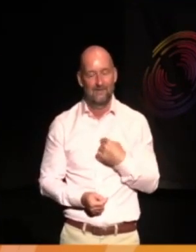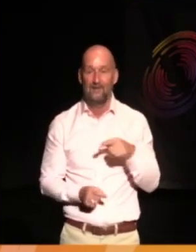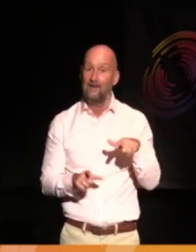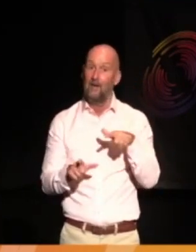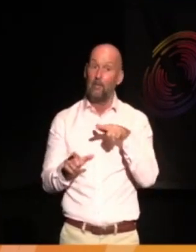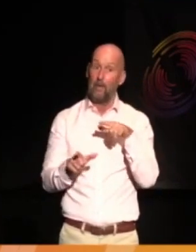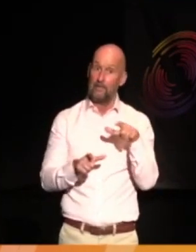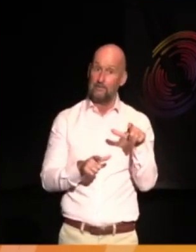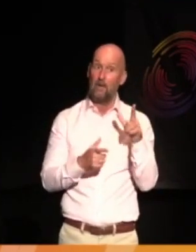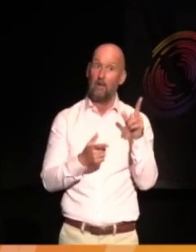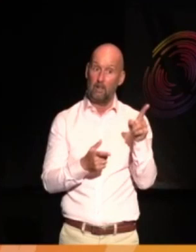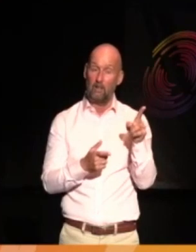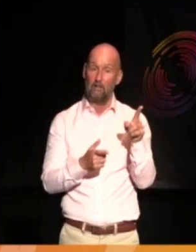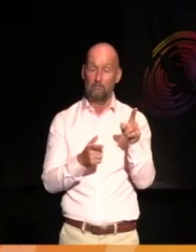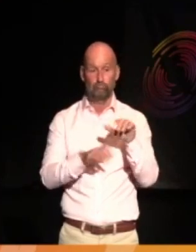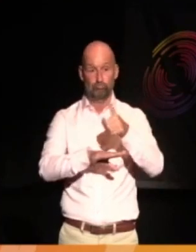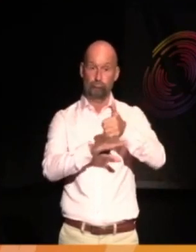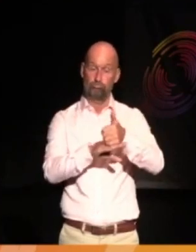did the Notting Hill Carnival.